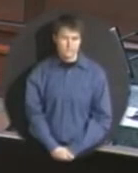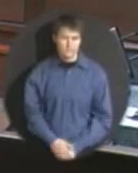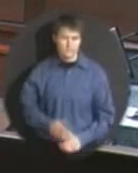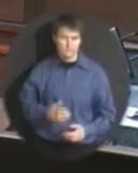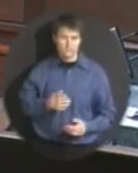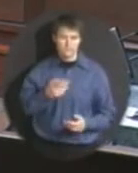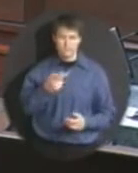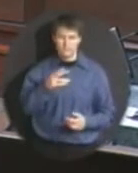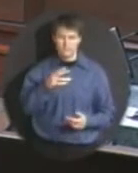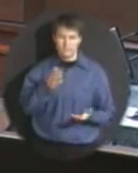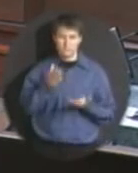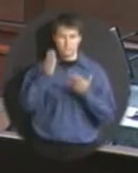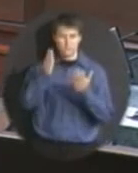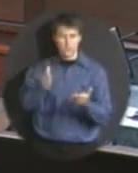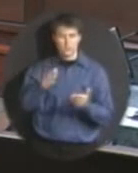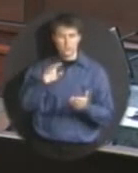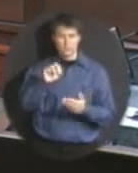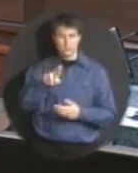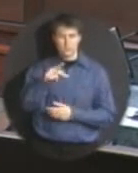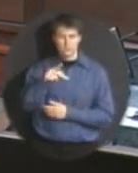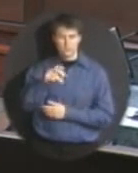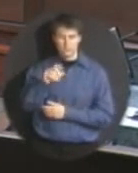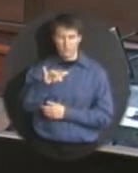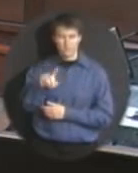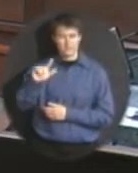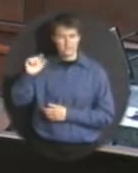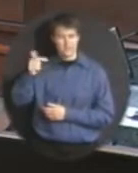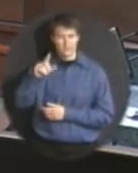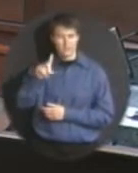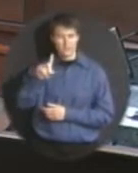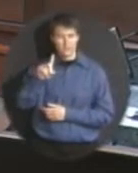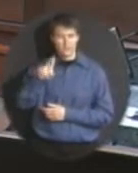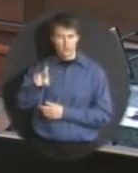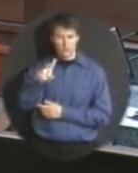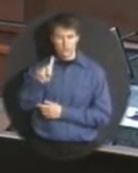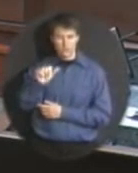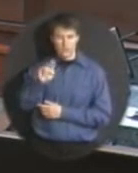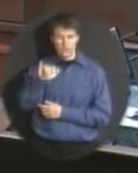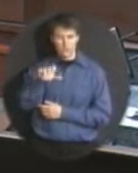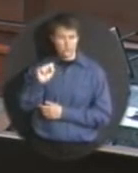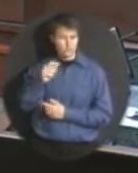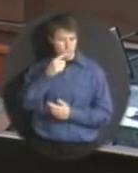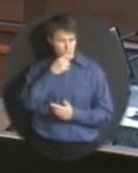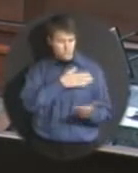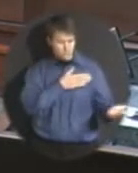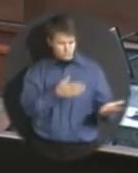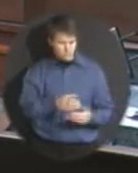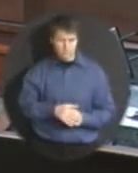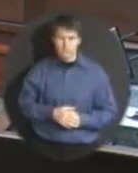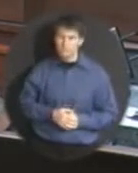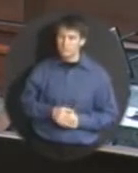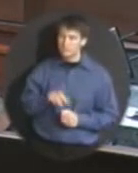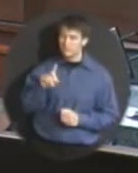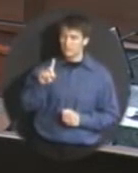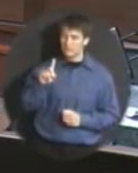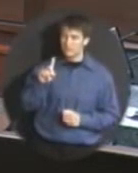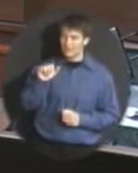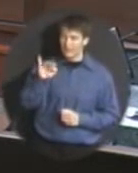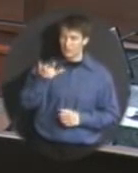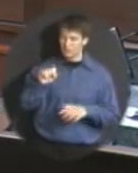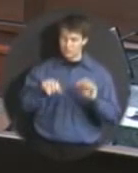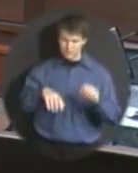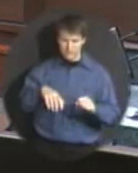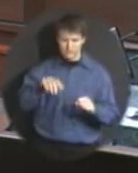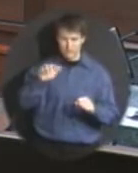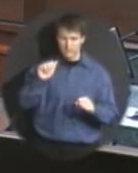Ms. Hibbs, I have a motion by Mr. Poland and a second by Dr. Daniels. Would you call the roll, please? Dr. Daniels? Yes.